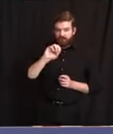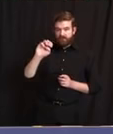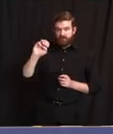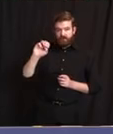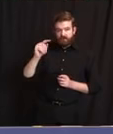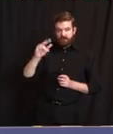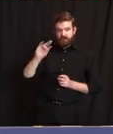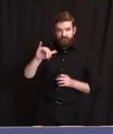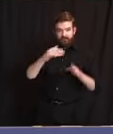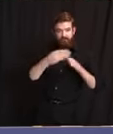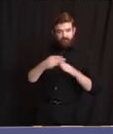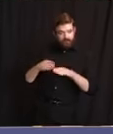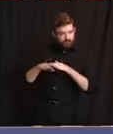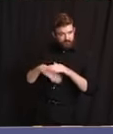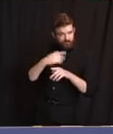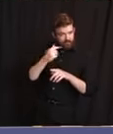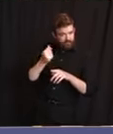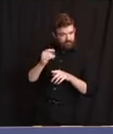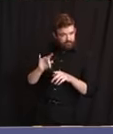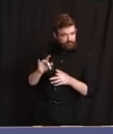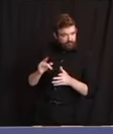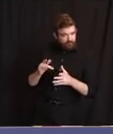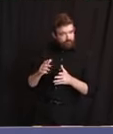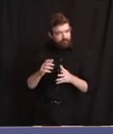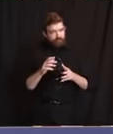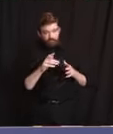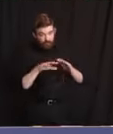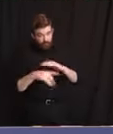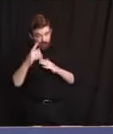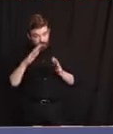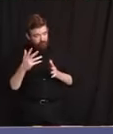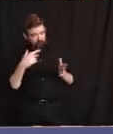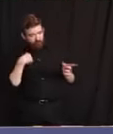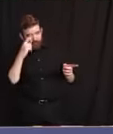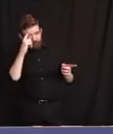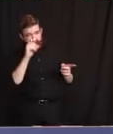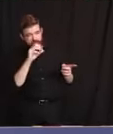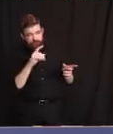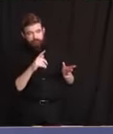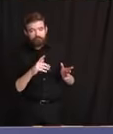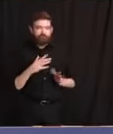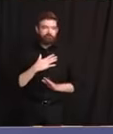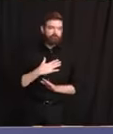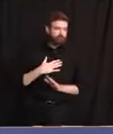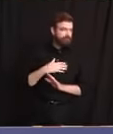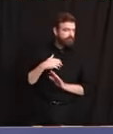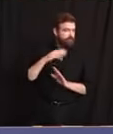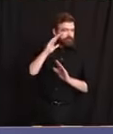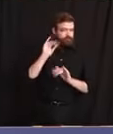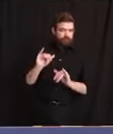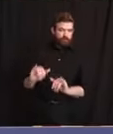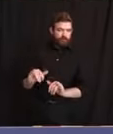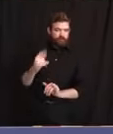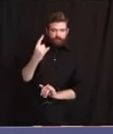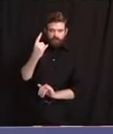overall, I think so. I believe? Yes. Yeah. So please, God, we keep it Yes. that way. We mourn that loss of life,